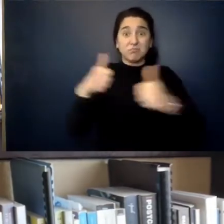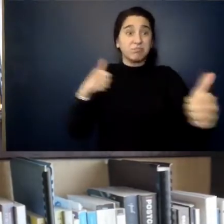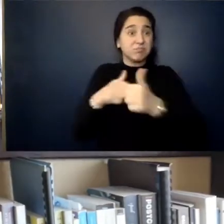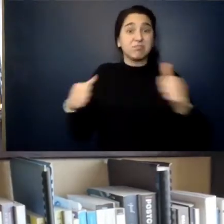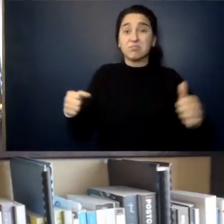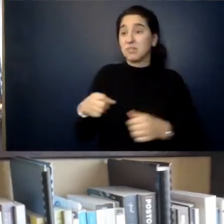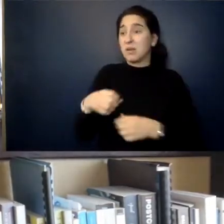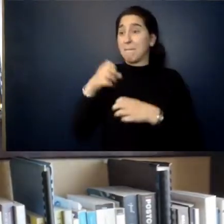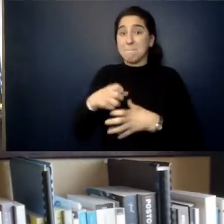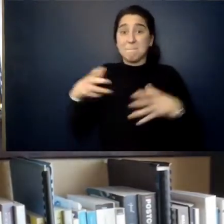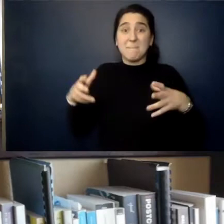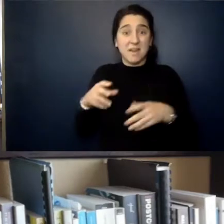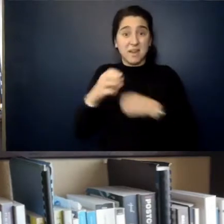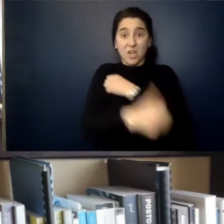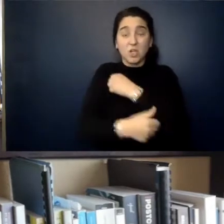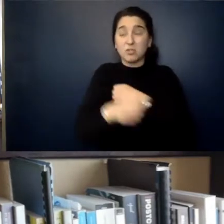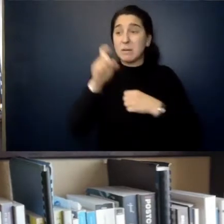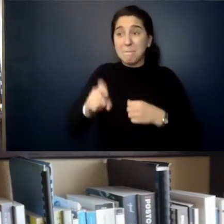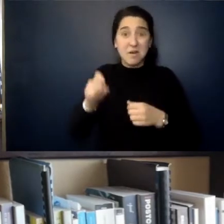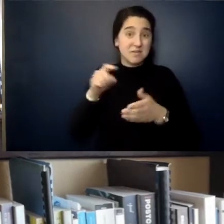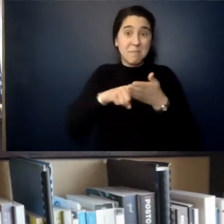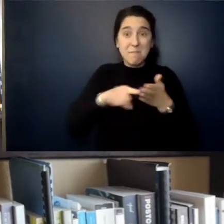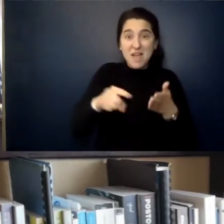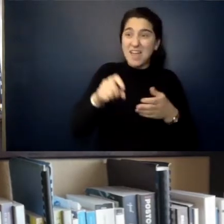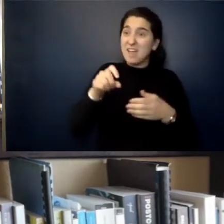Exiled many people to the head of the empire.